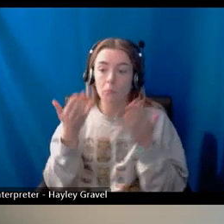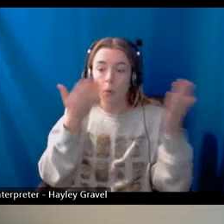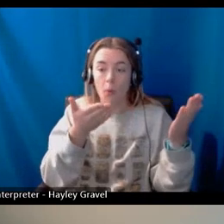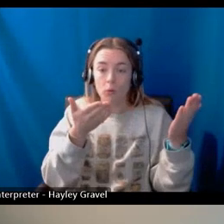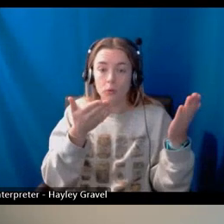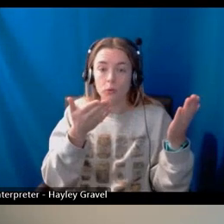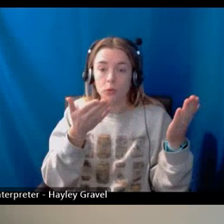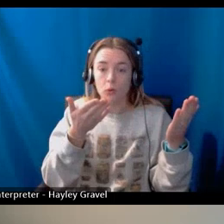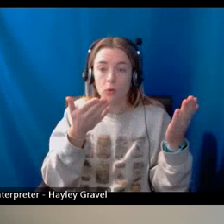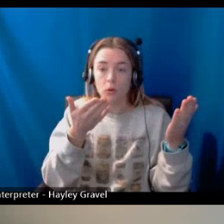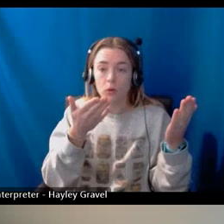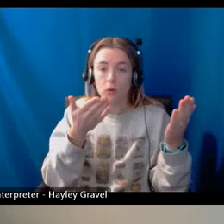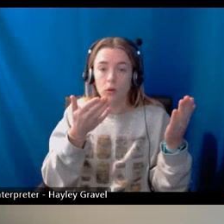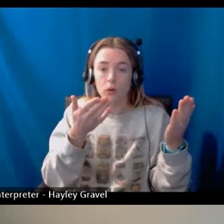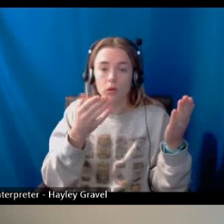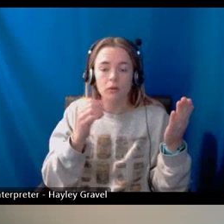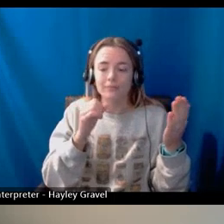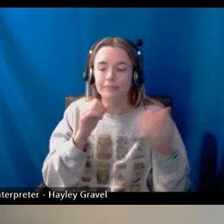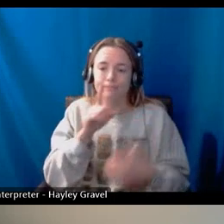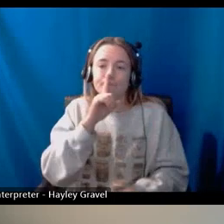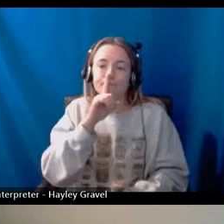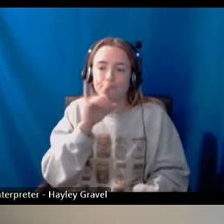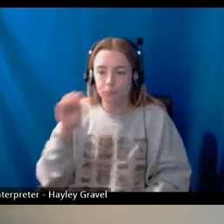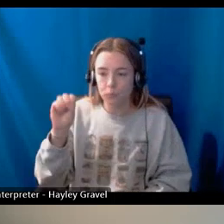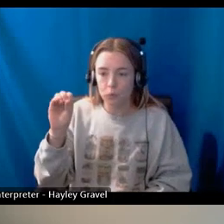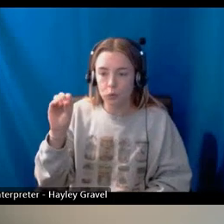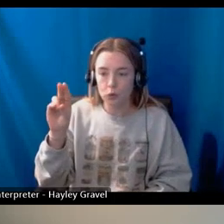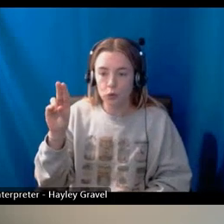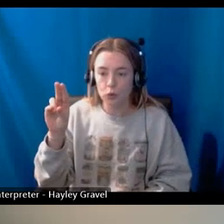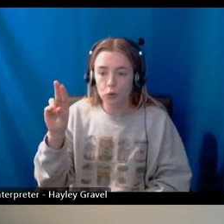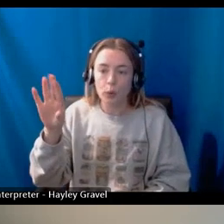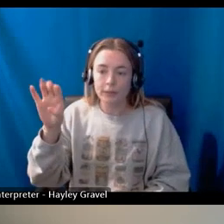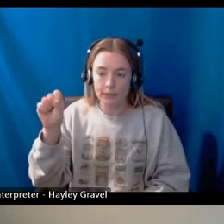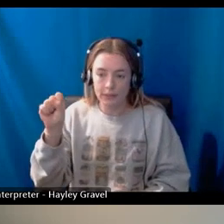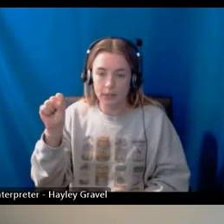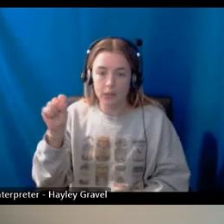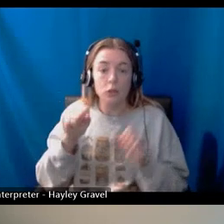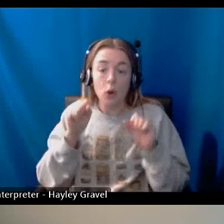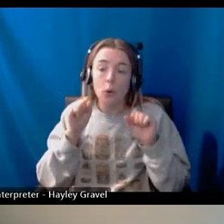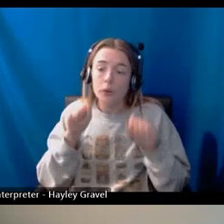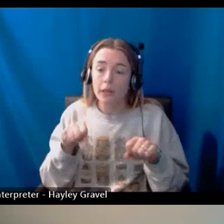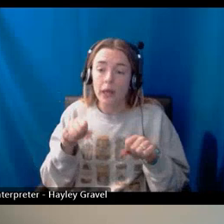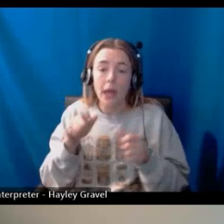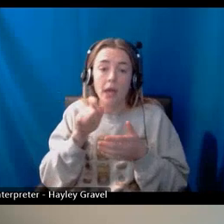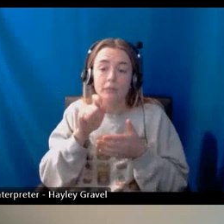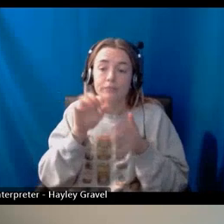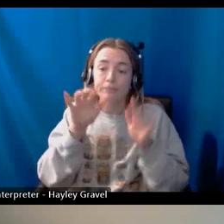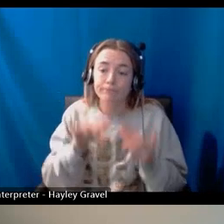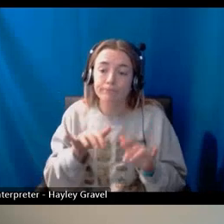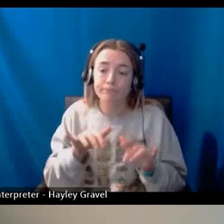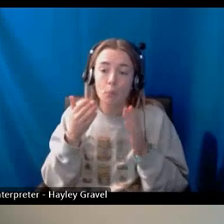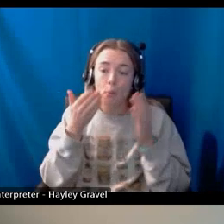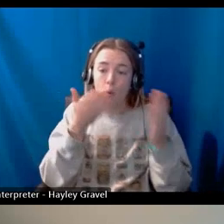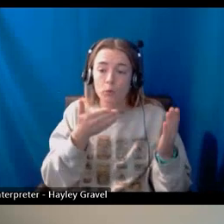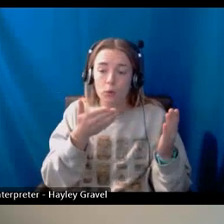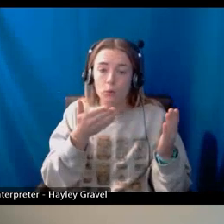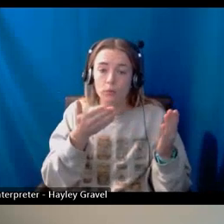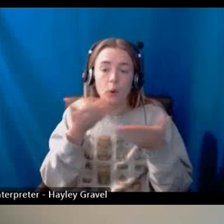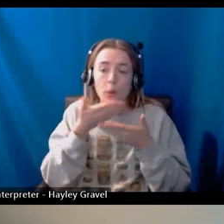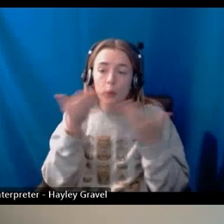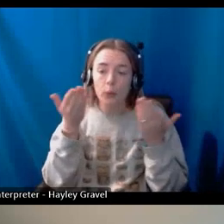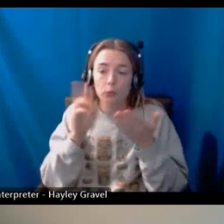any kind of implication on your sources. So you could even write a proposal now without doing any kind of research, okay?